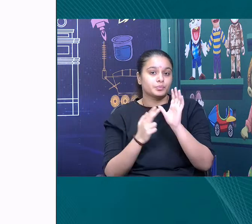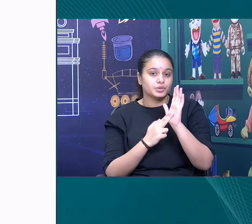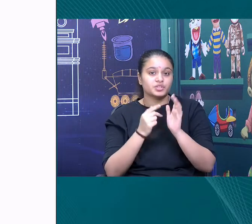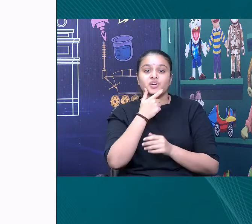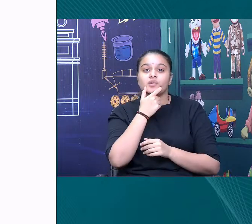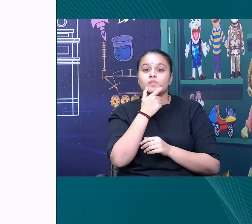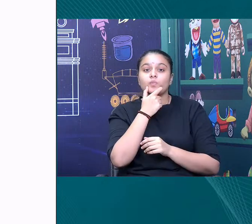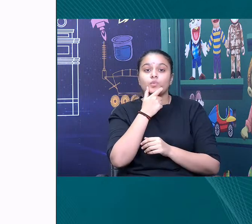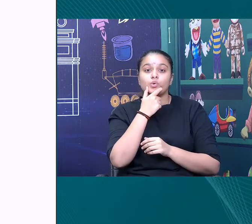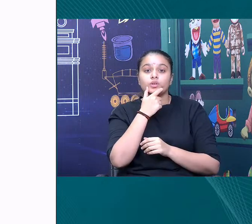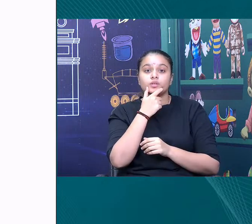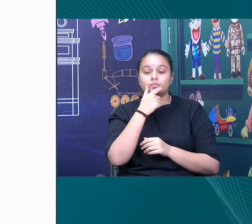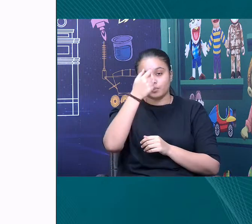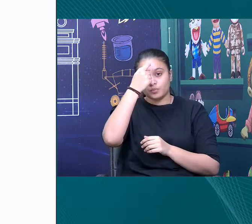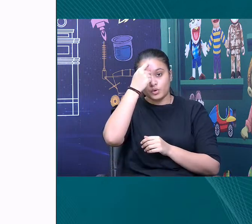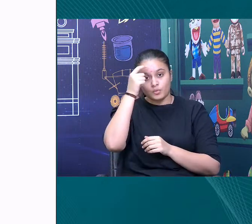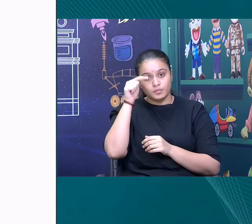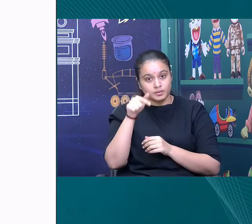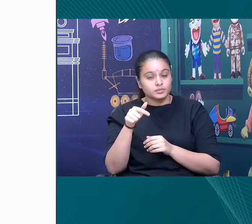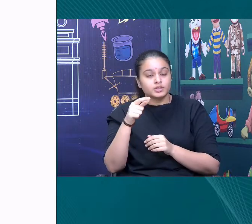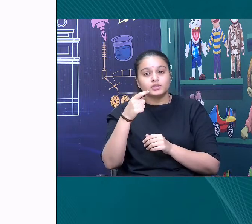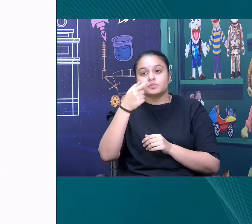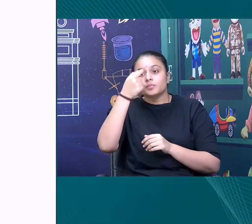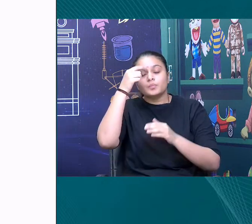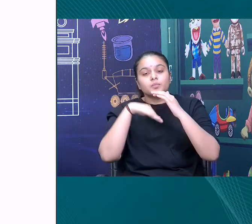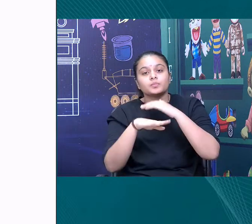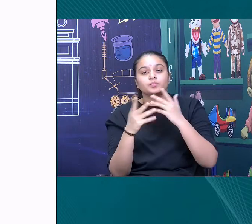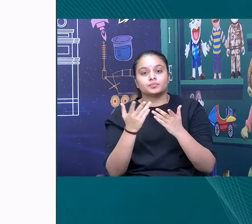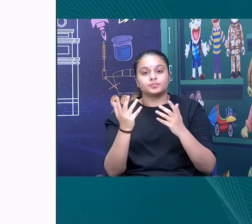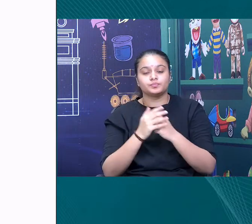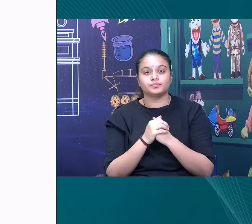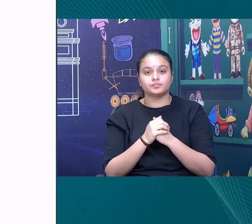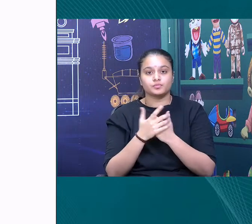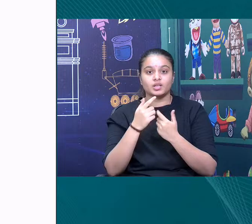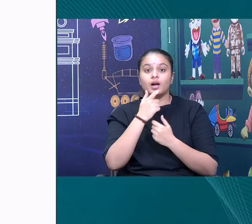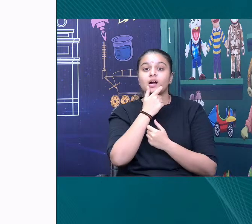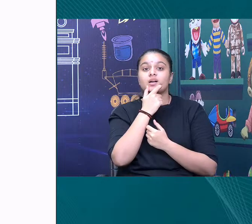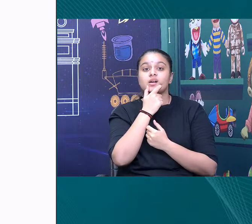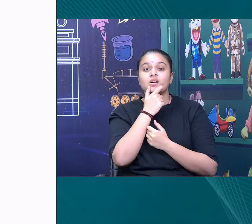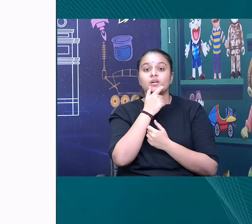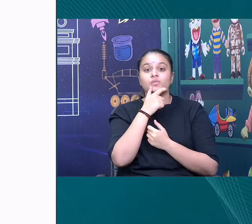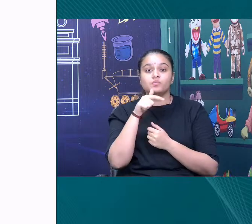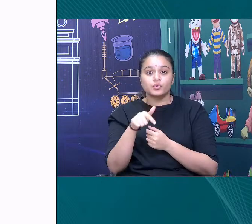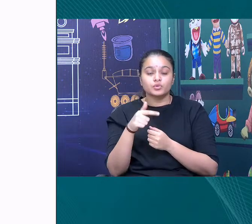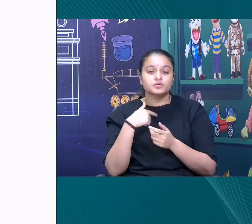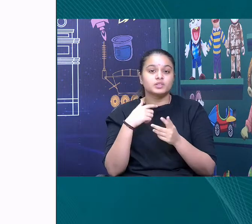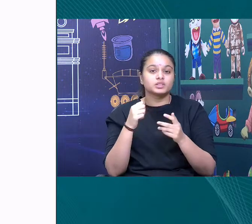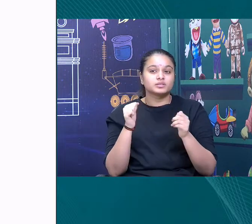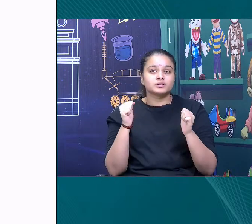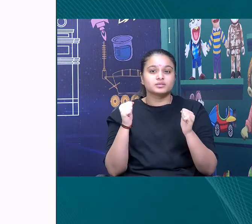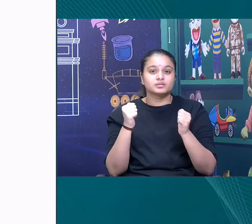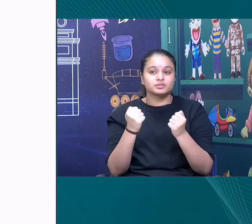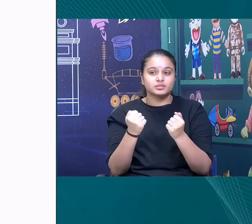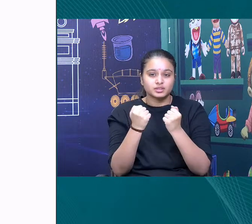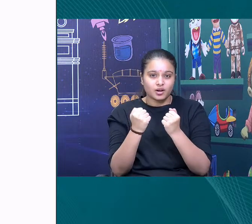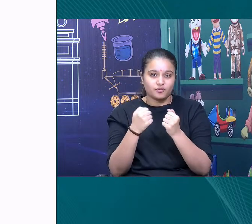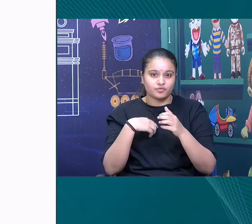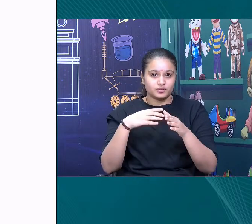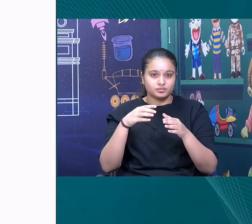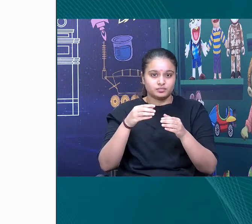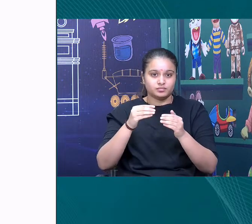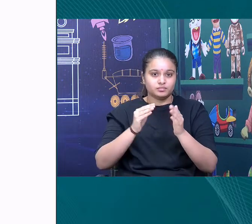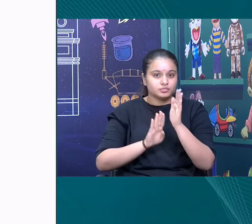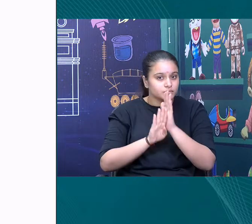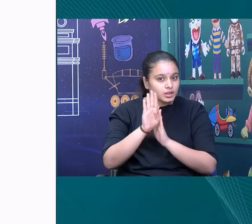is interesting is that in this particular disease, your bones become very brittle. They do not grow like